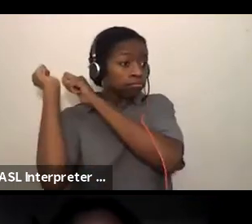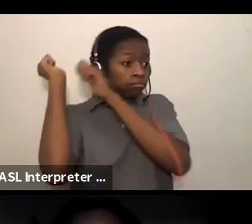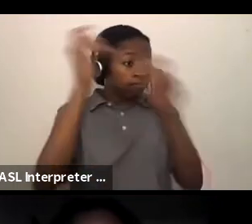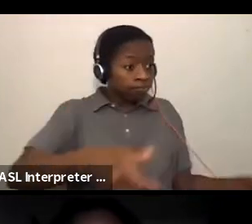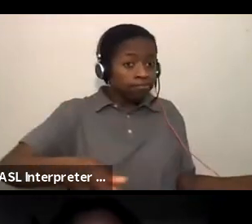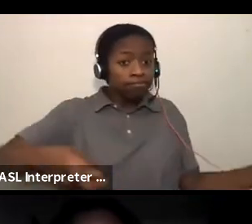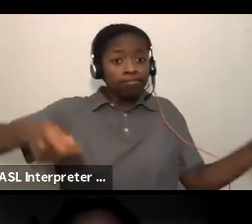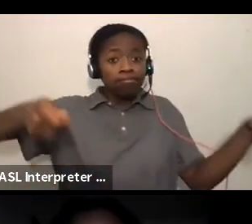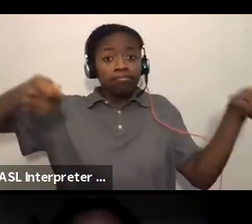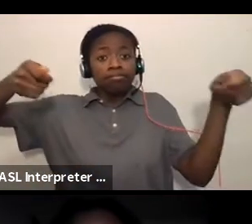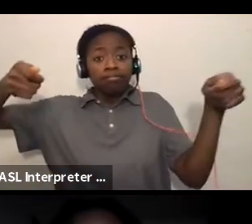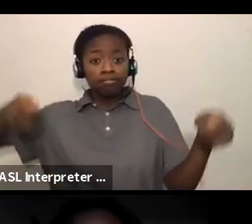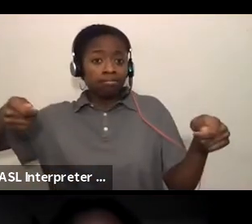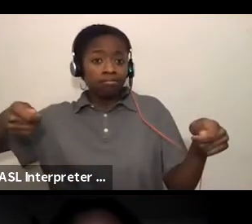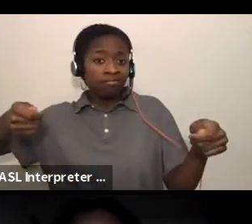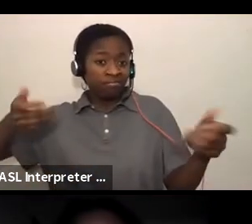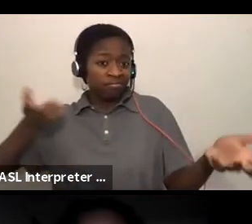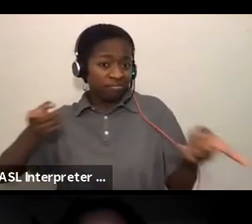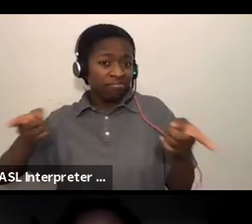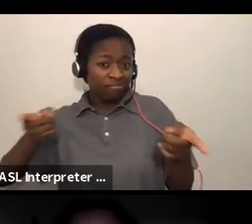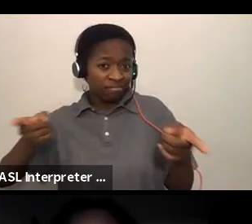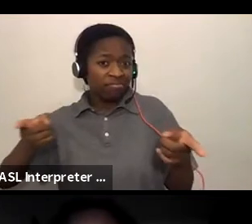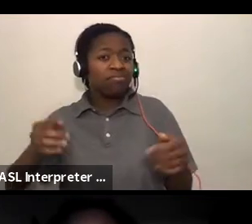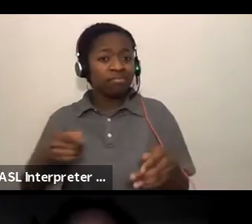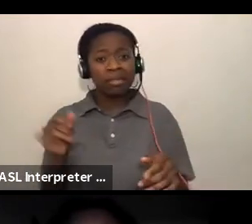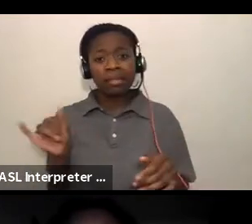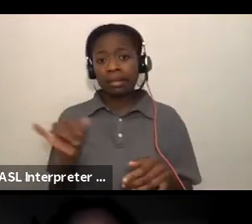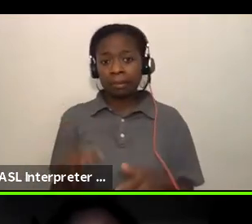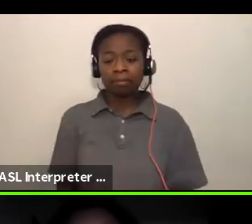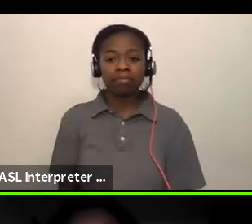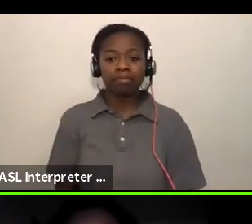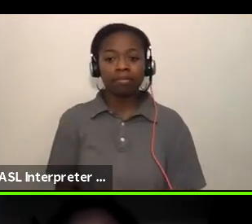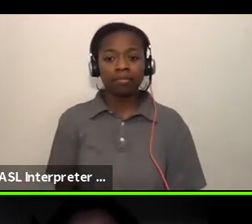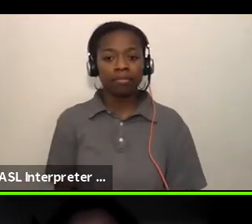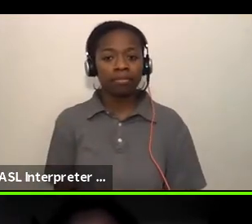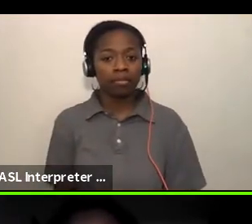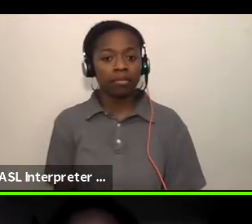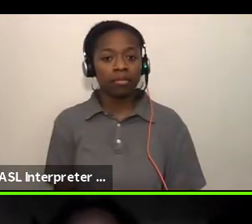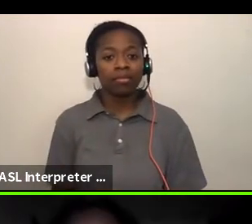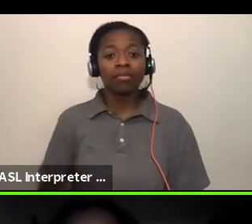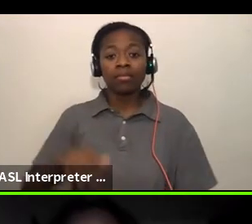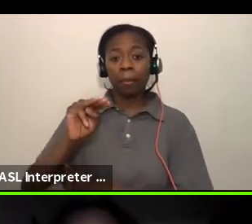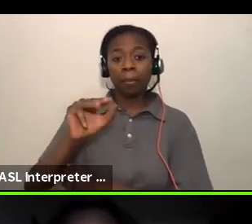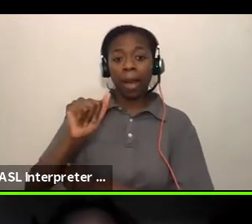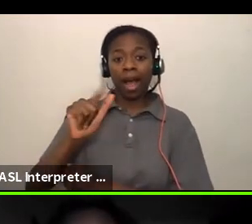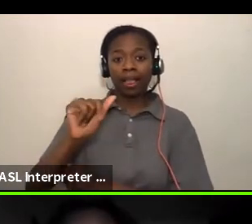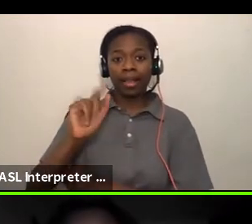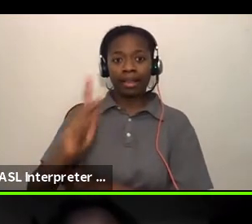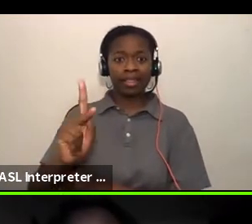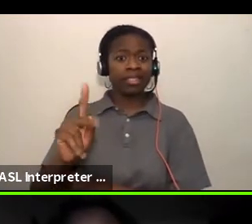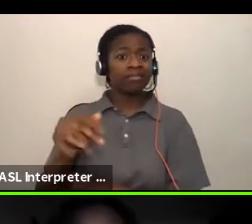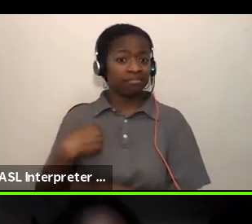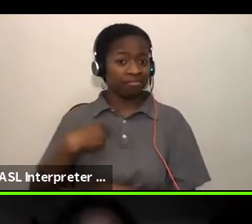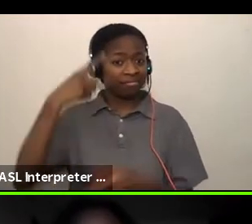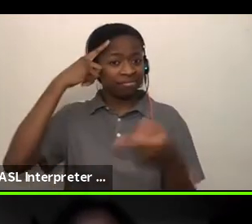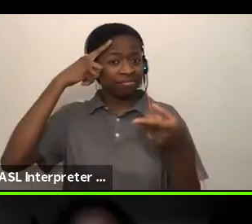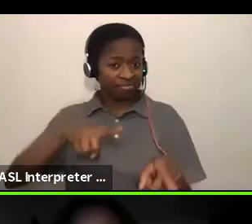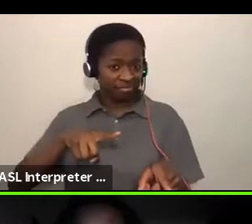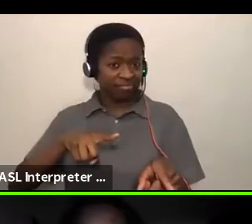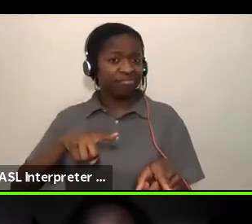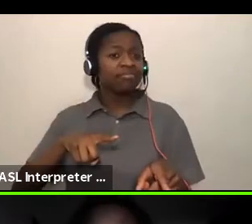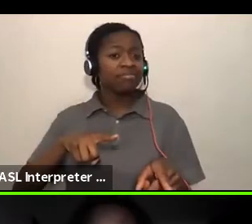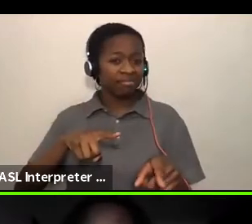of, one's career. Yeah, I absolutely agree with that point of cultivating community,